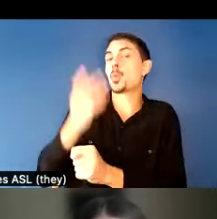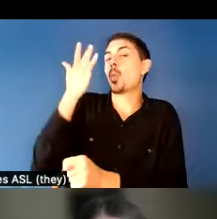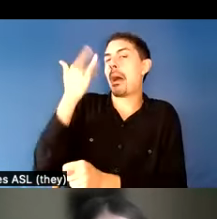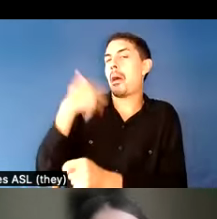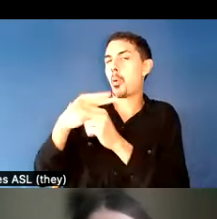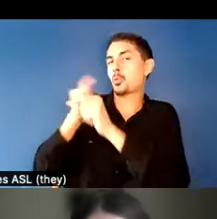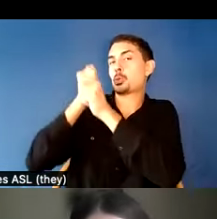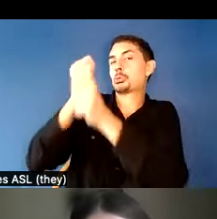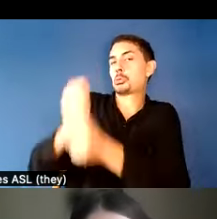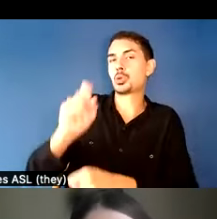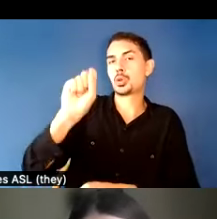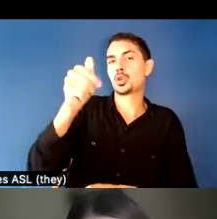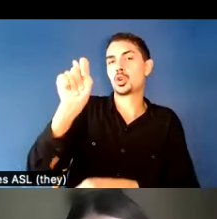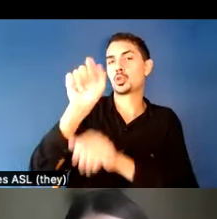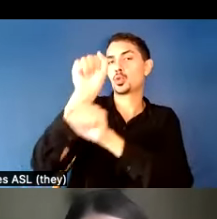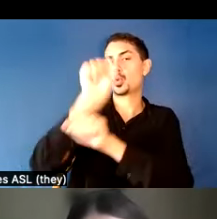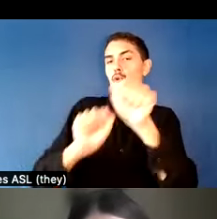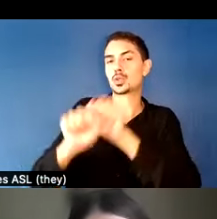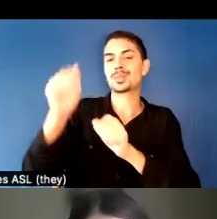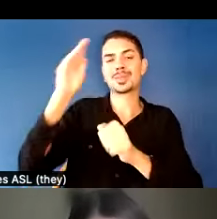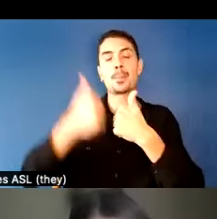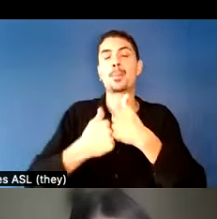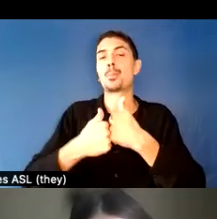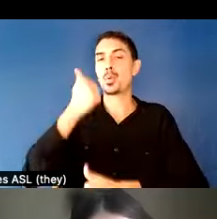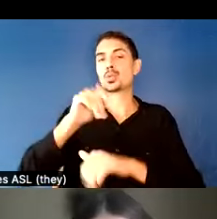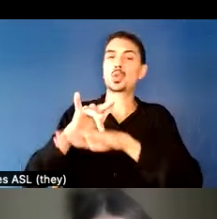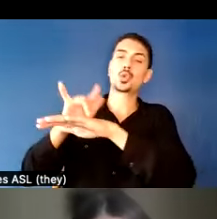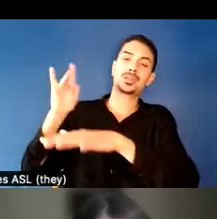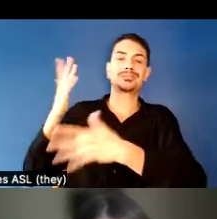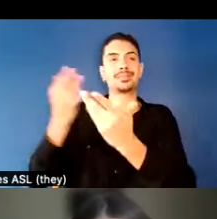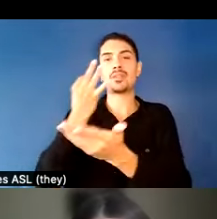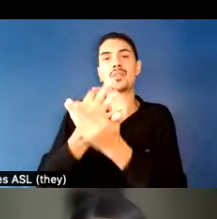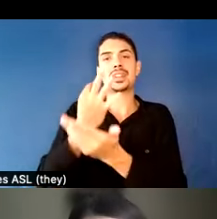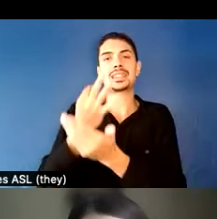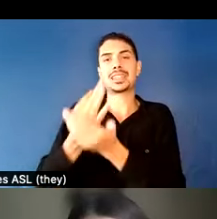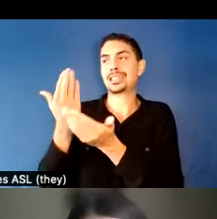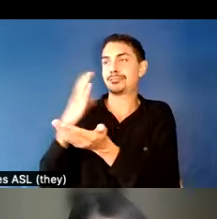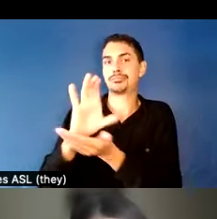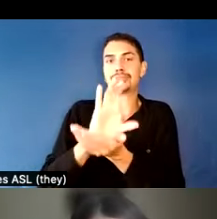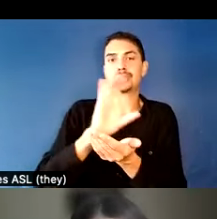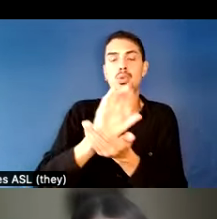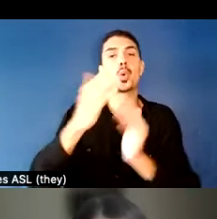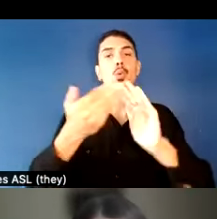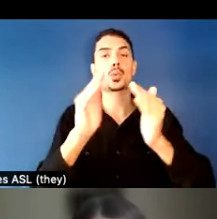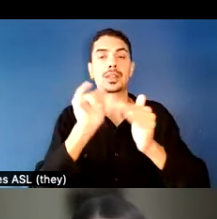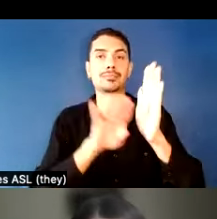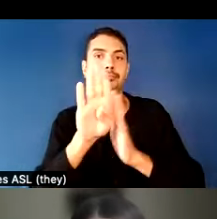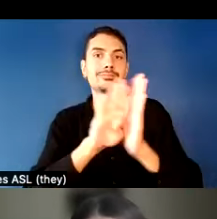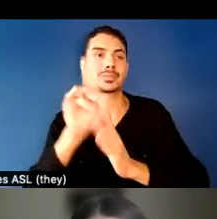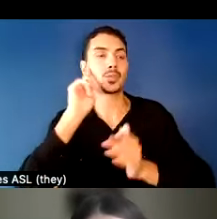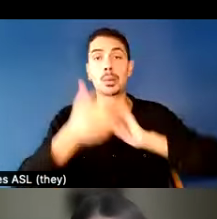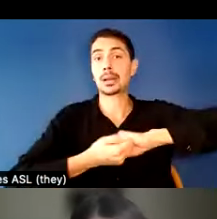what was most early funding streams, or even most communities who began to develop on their own a collaborative